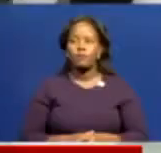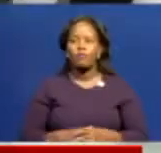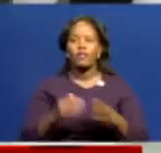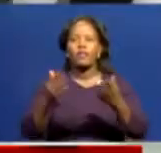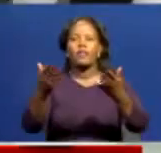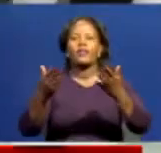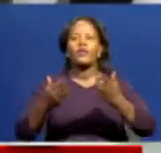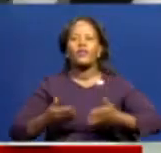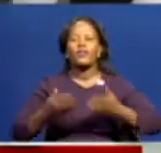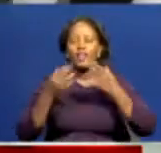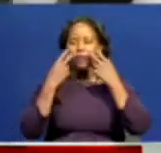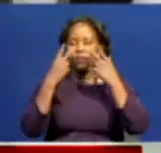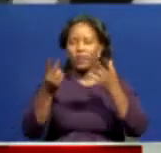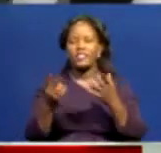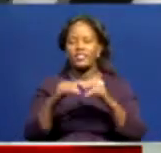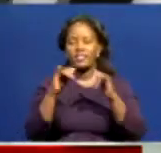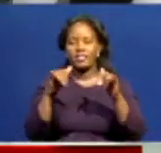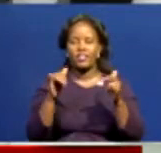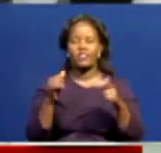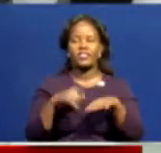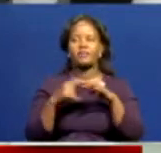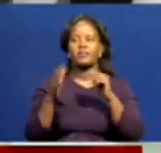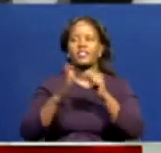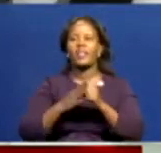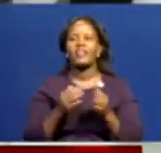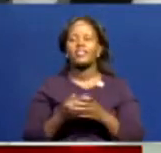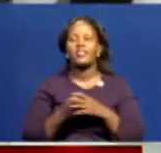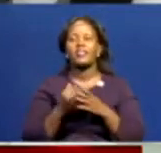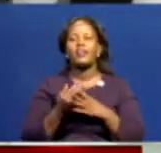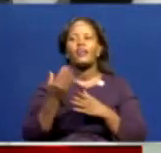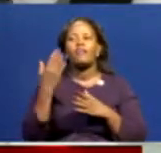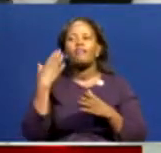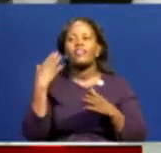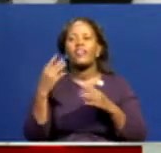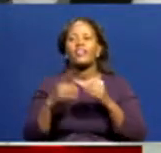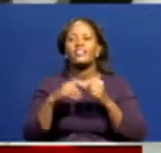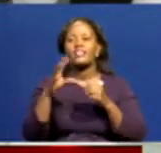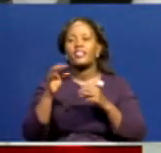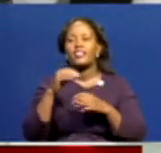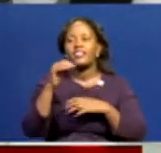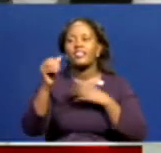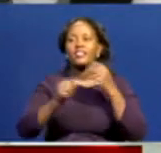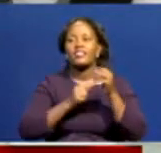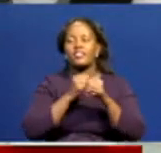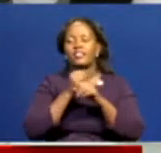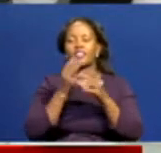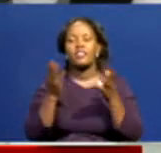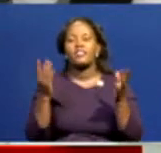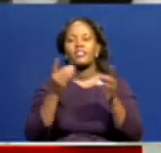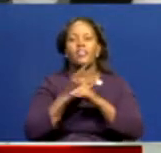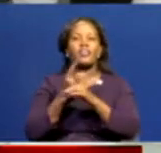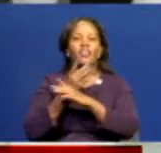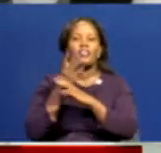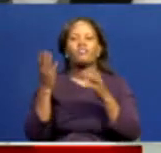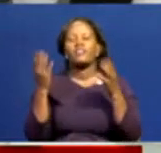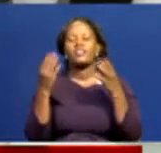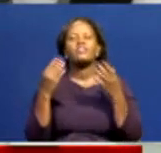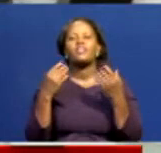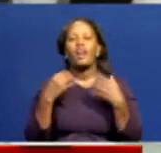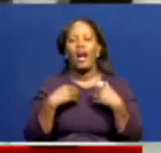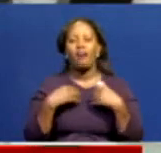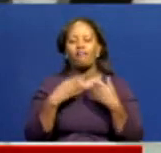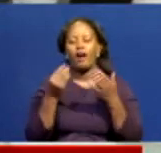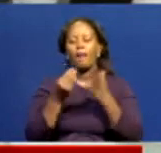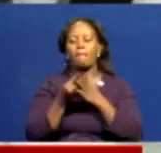Welcome back. You are watching Prime Edition. Now, over the last 60 years, the look, size, security features and denomination of the